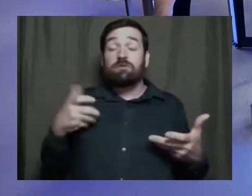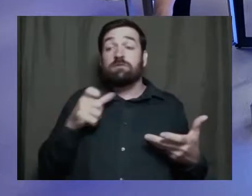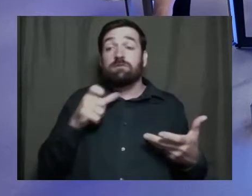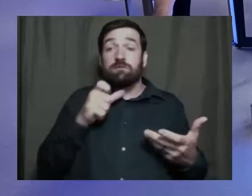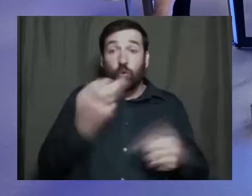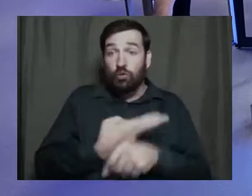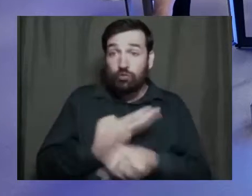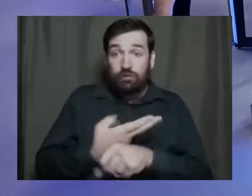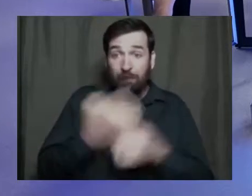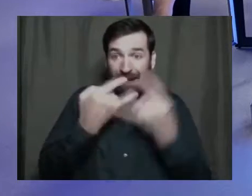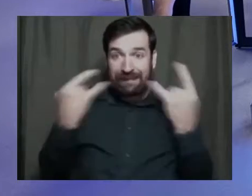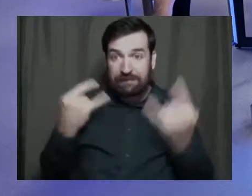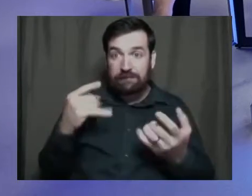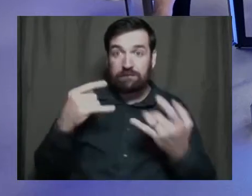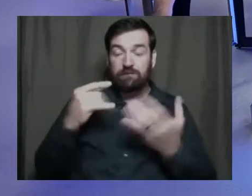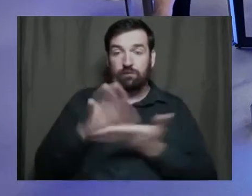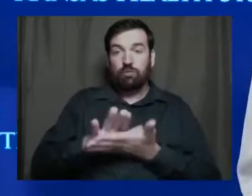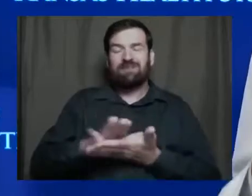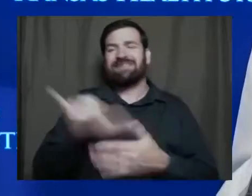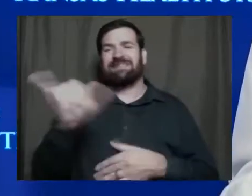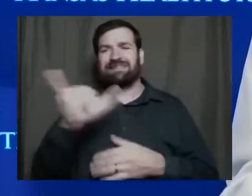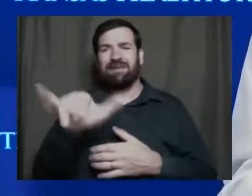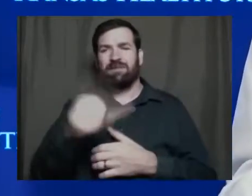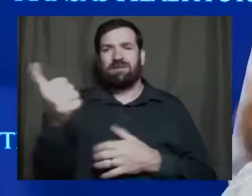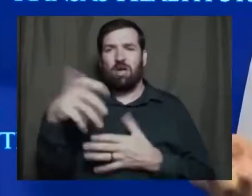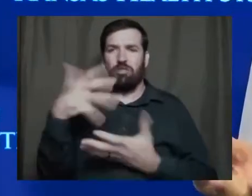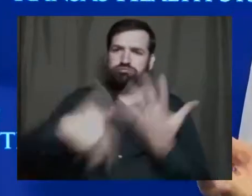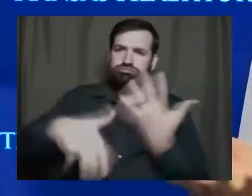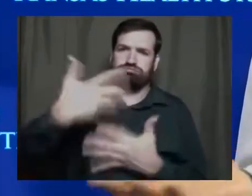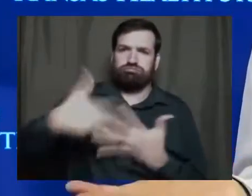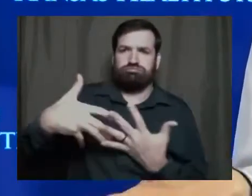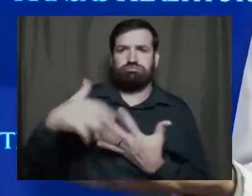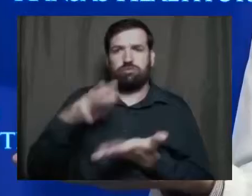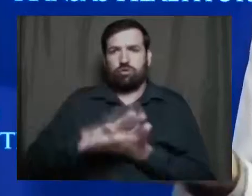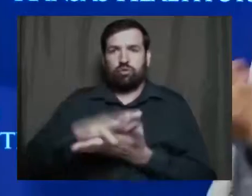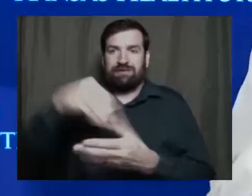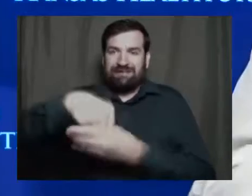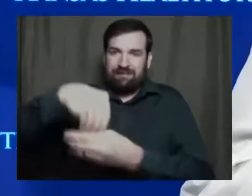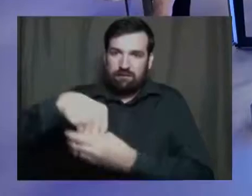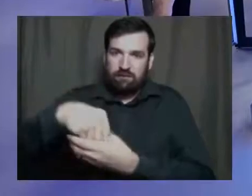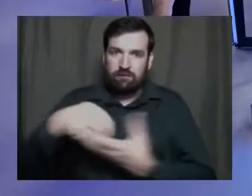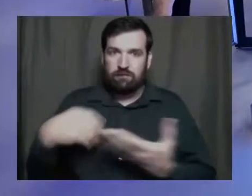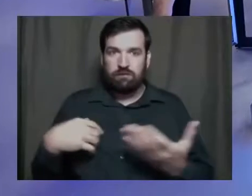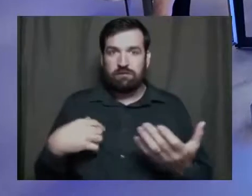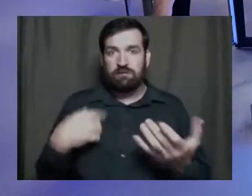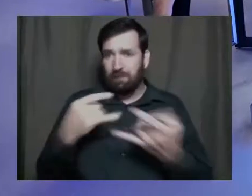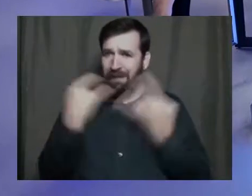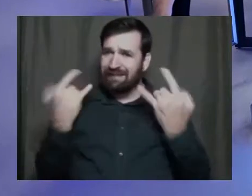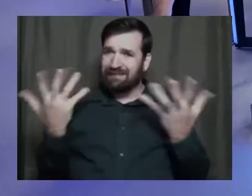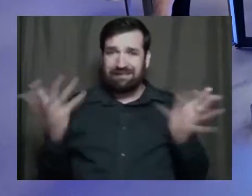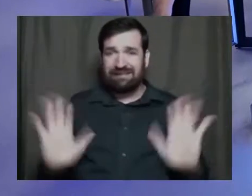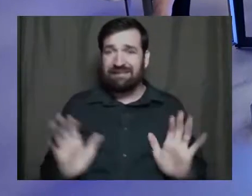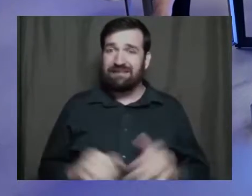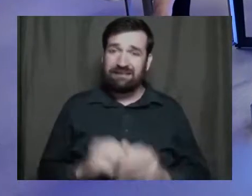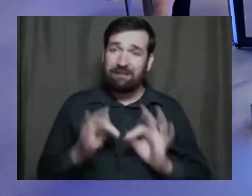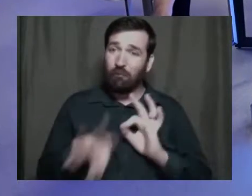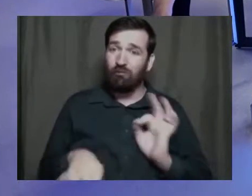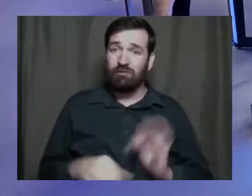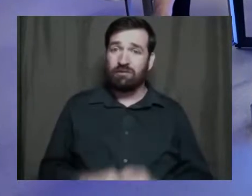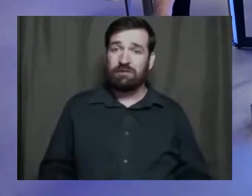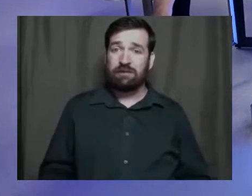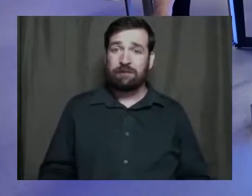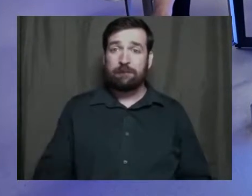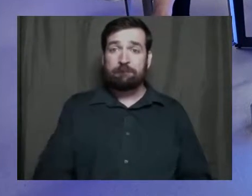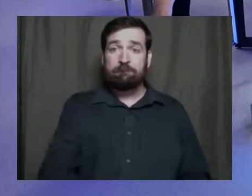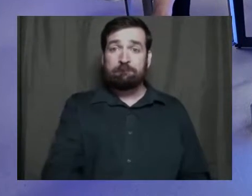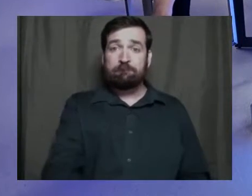any other crowded indoor location to me. So it just seems like, God, the obvious choice is to be masked, don't you think? I absolutely agree. And I think that that's what our school